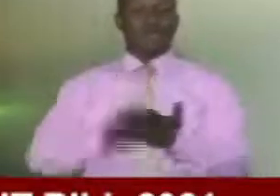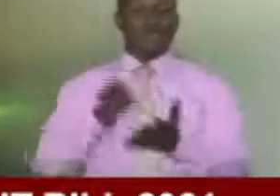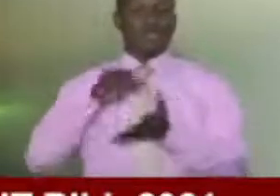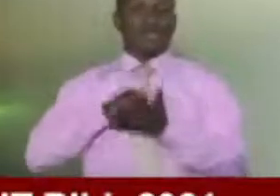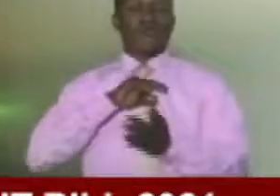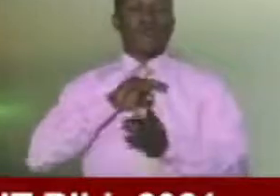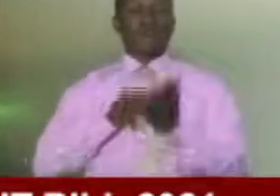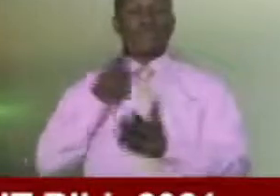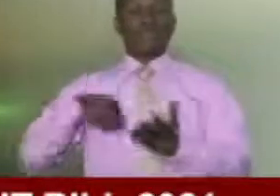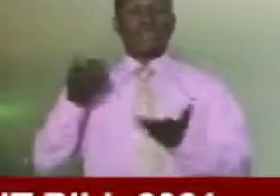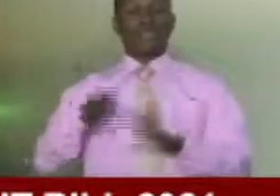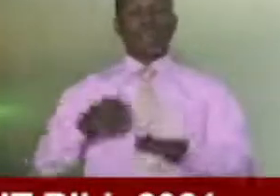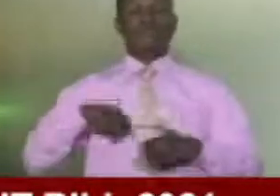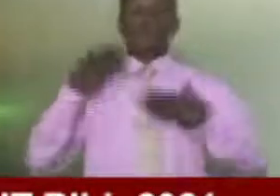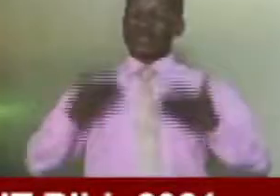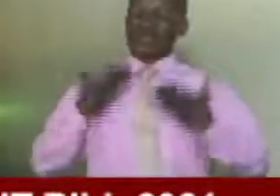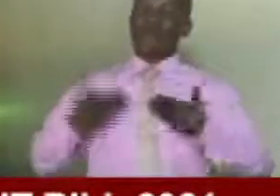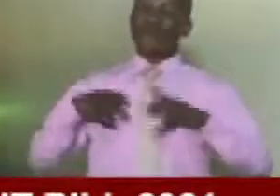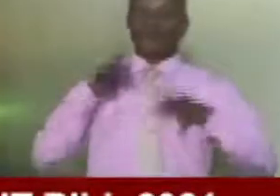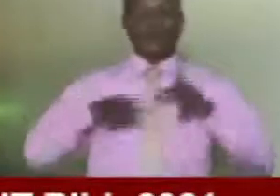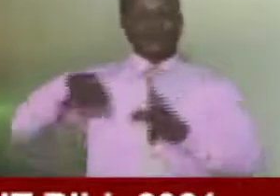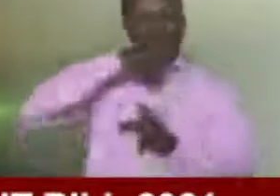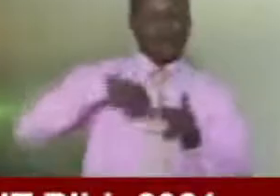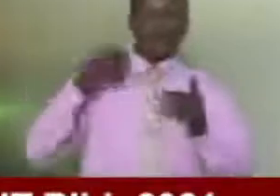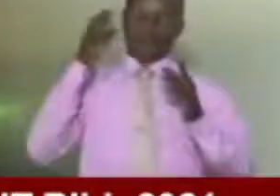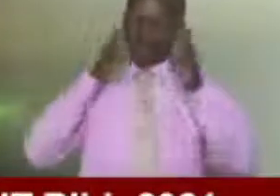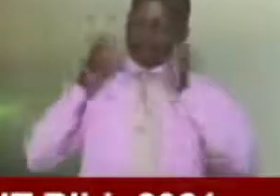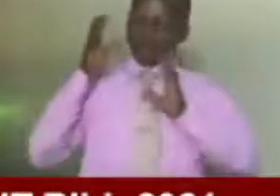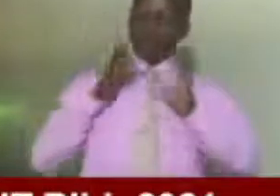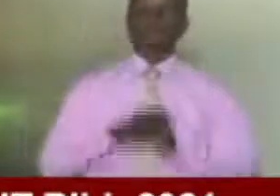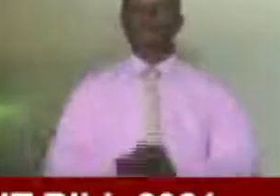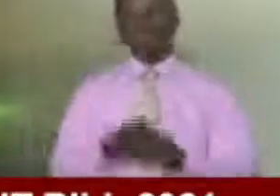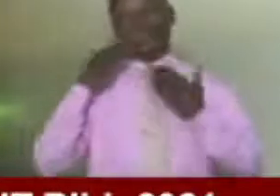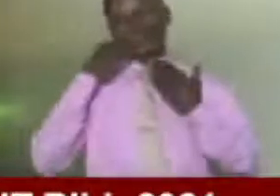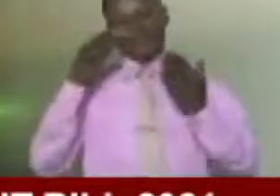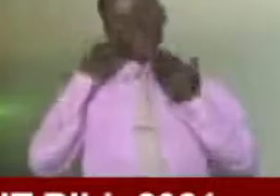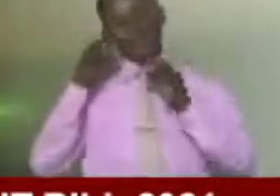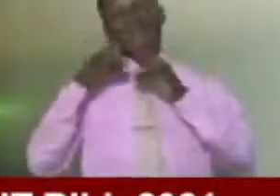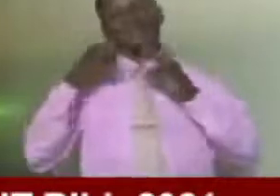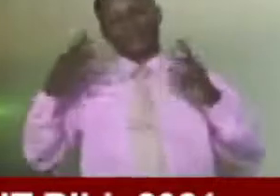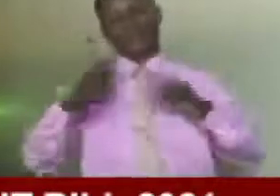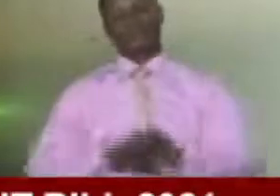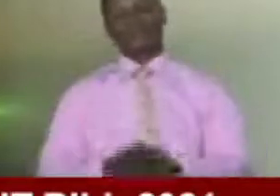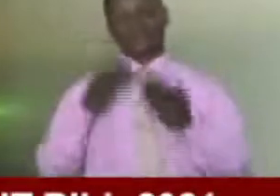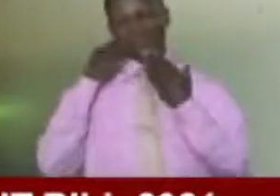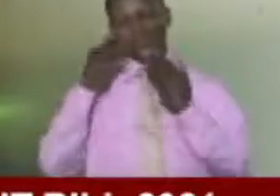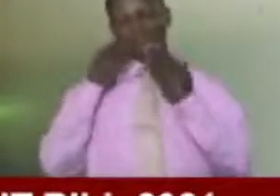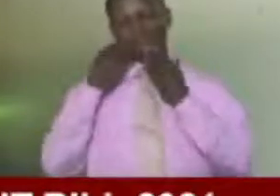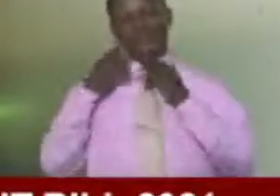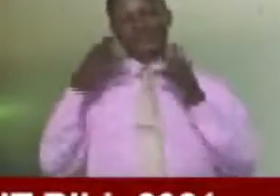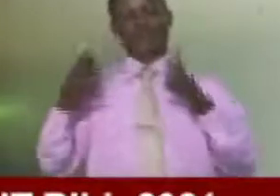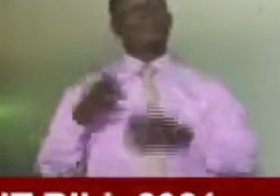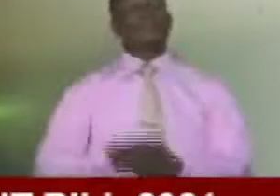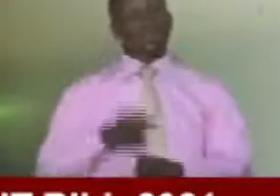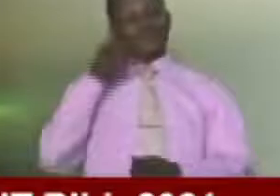And everyone around us will cry. Thank you so much, gentlemen and ladies. You know what? For those of